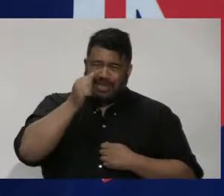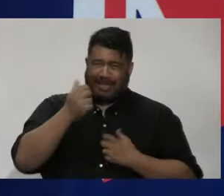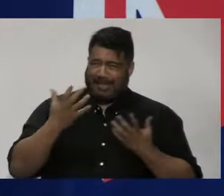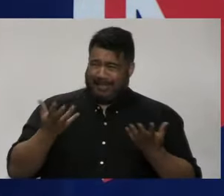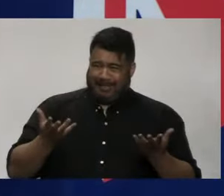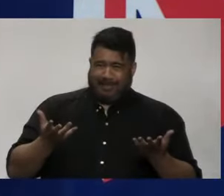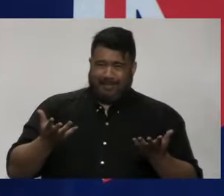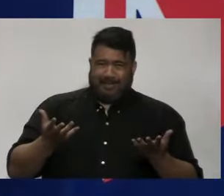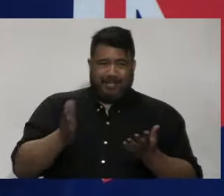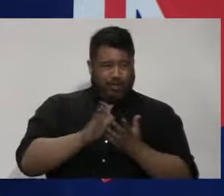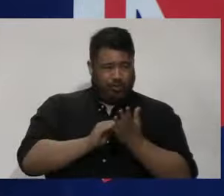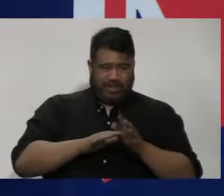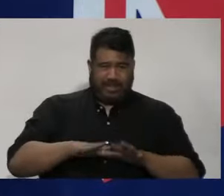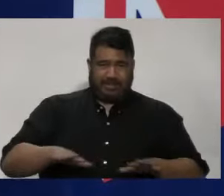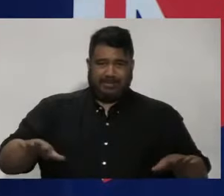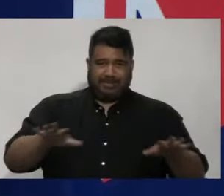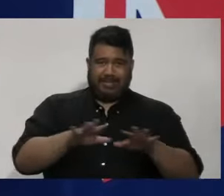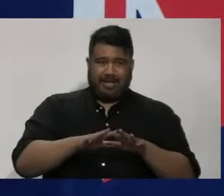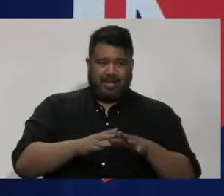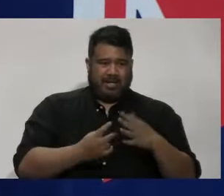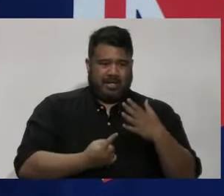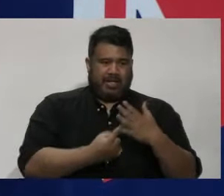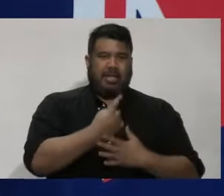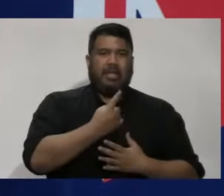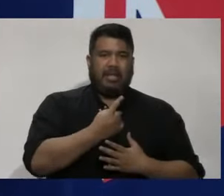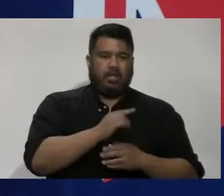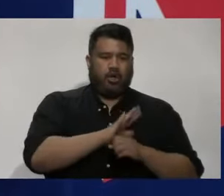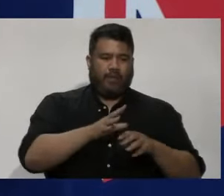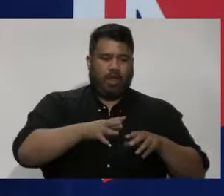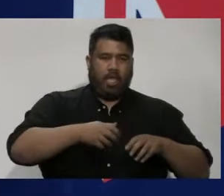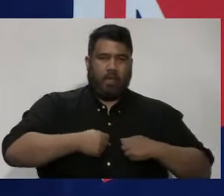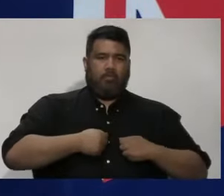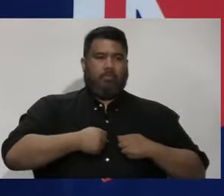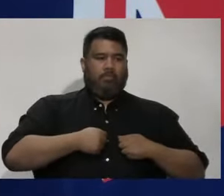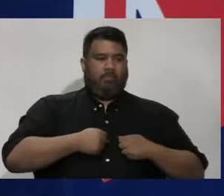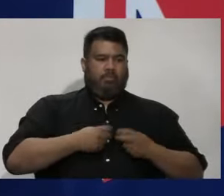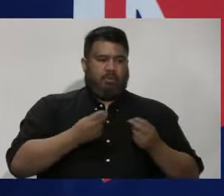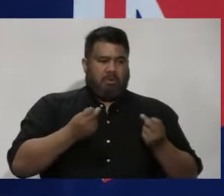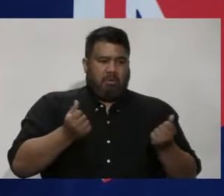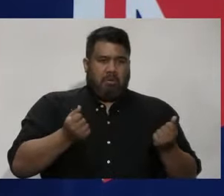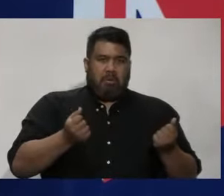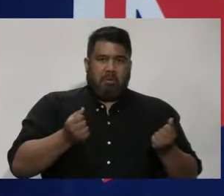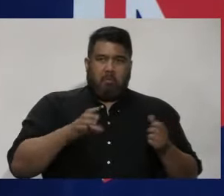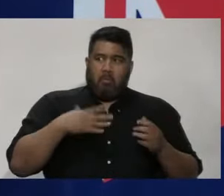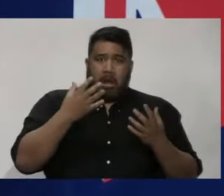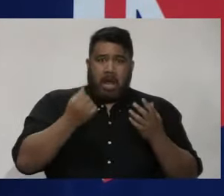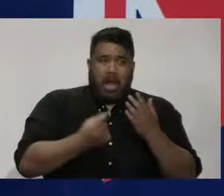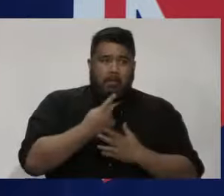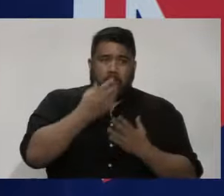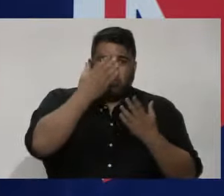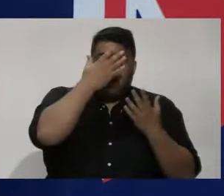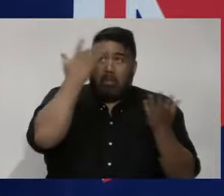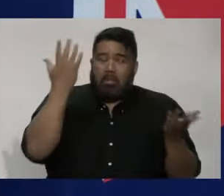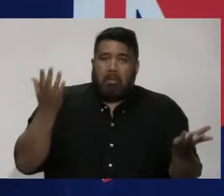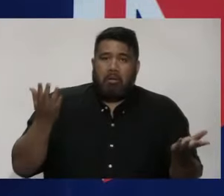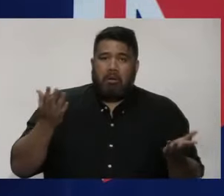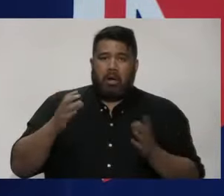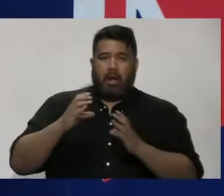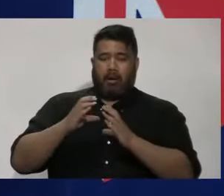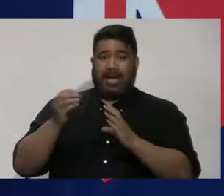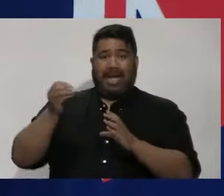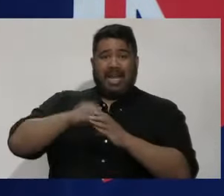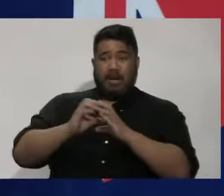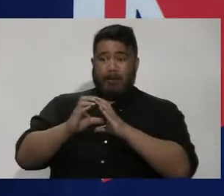now where people have become unwell from a bus journey. And so this is a common sense approach to protect everyone's